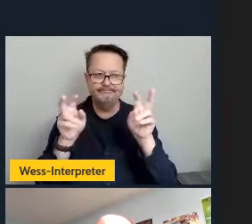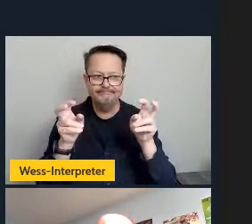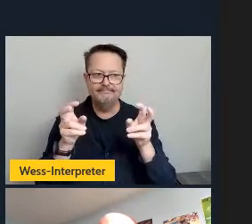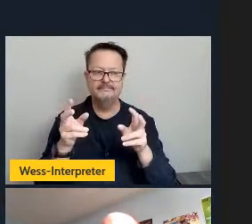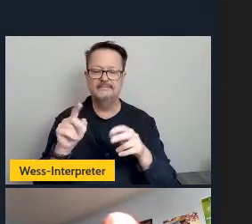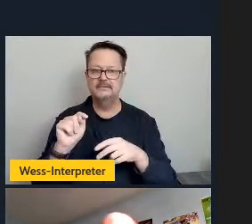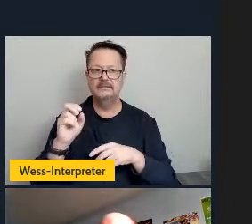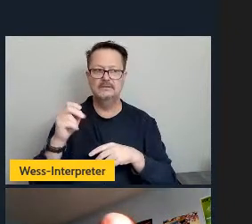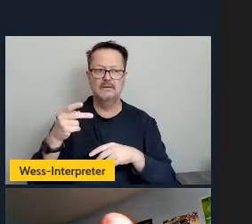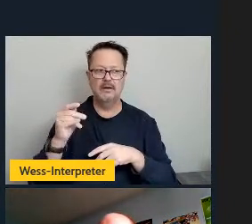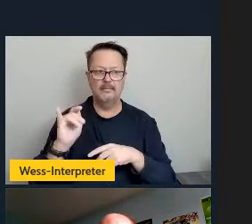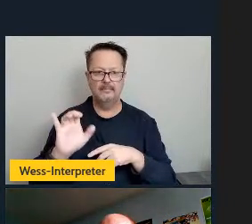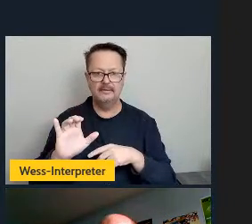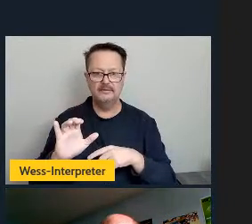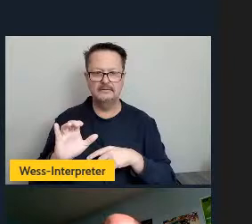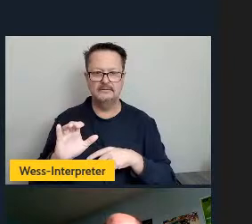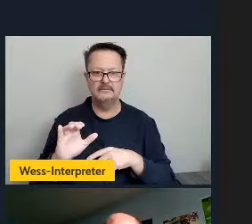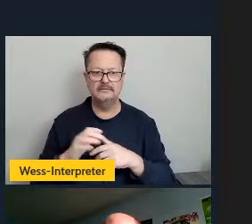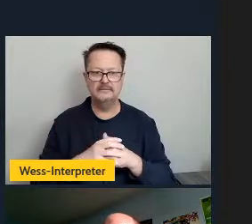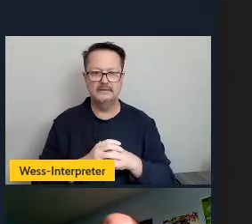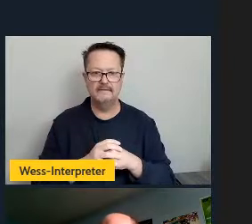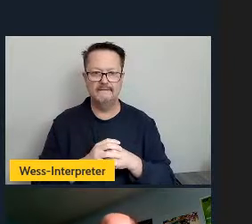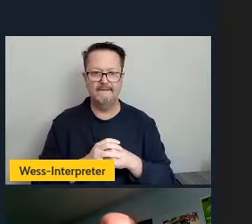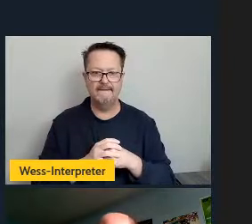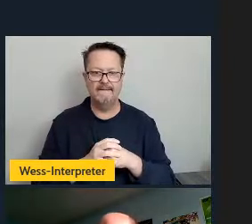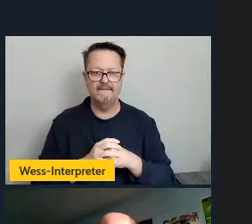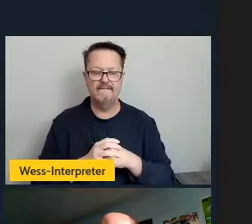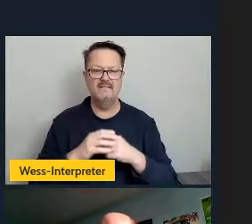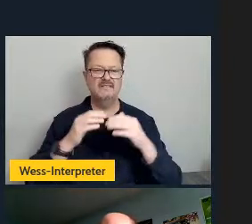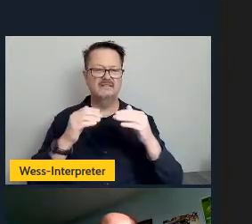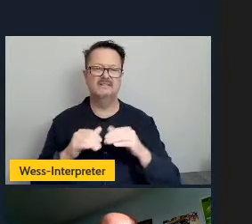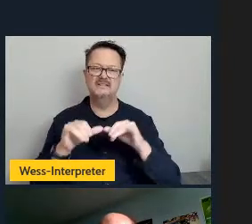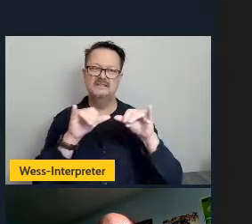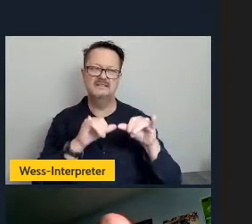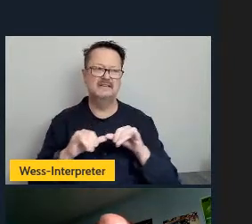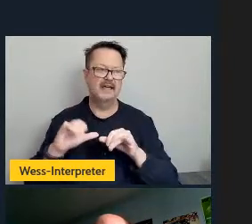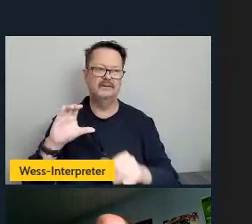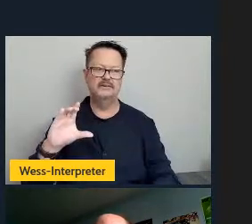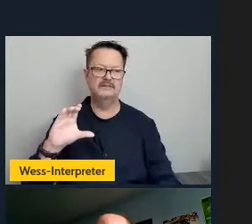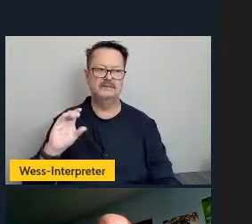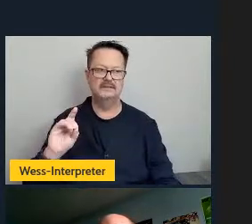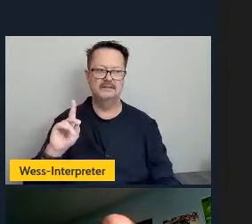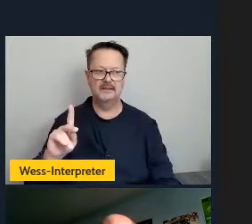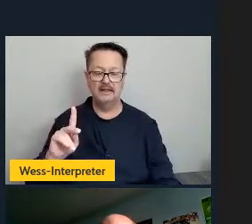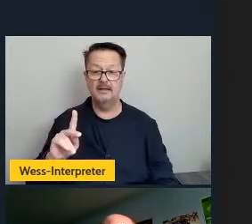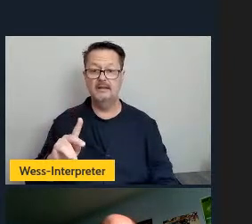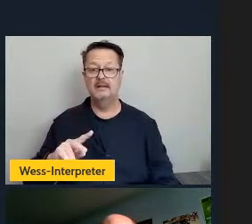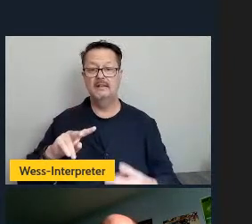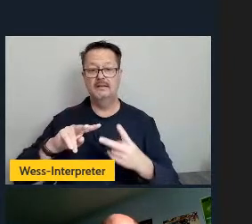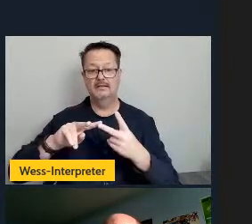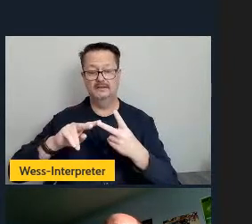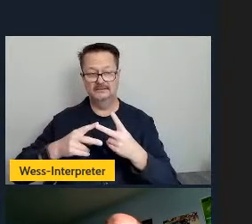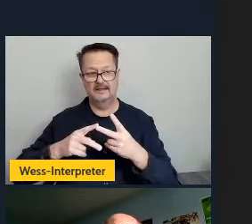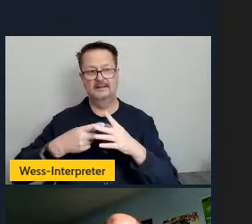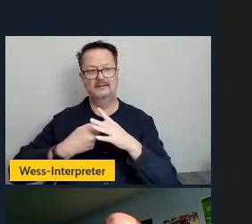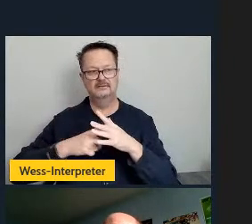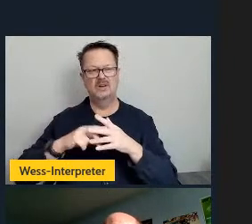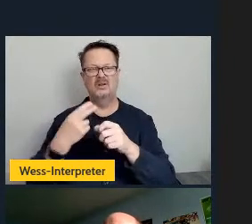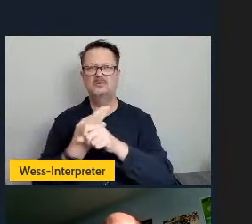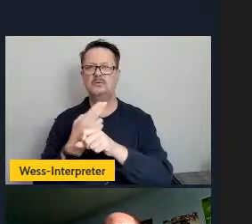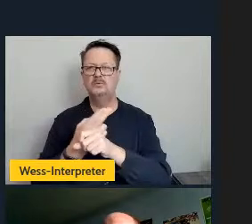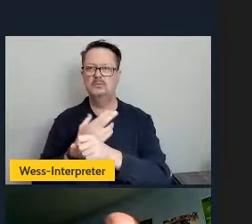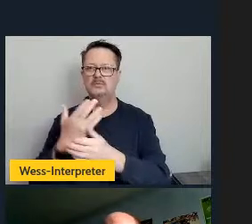and the first part is just standard CDK. The second then starts to use a feature